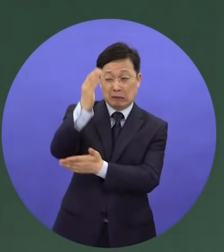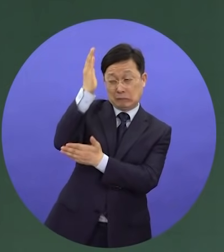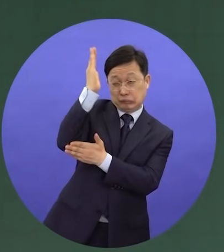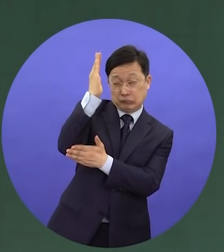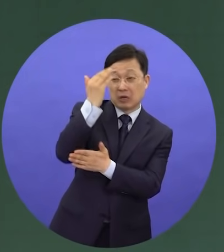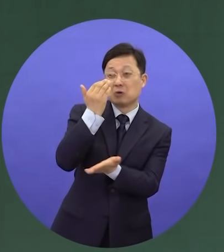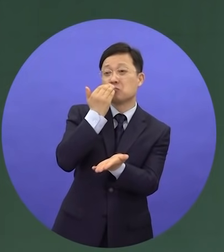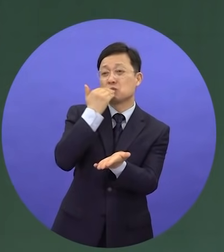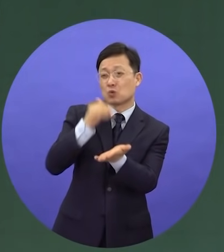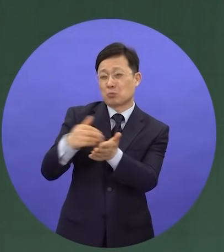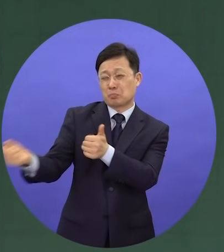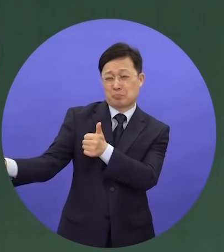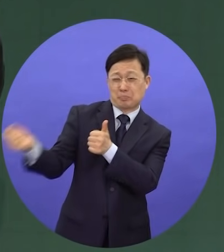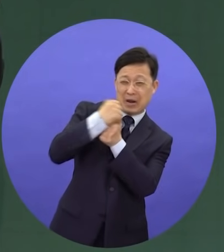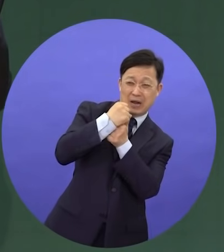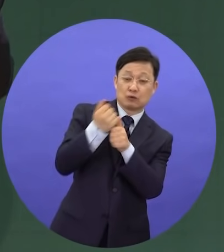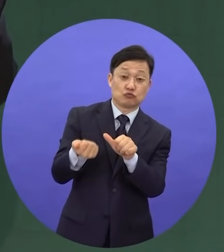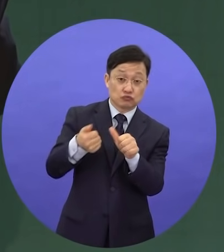killed.